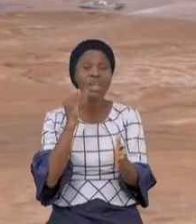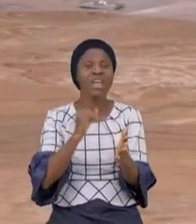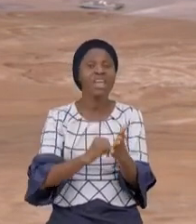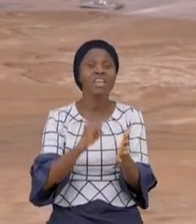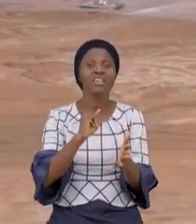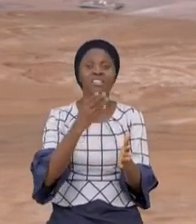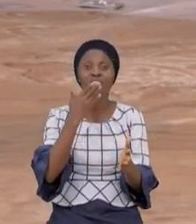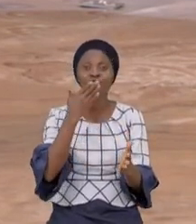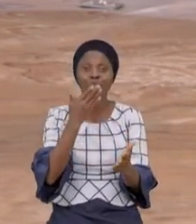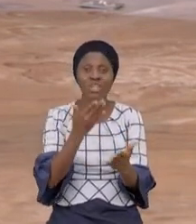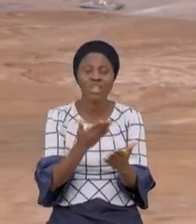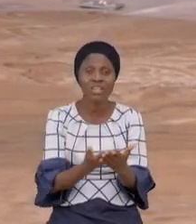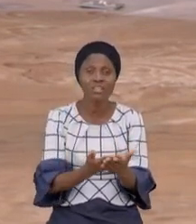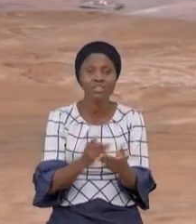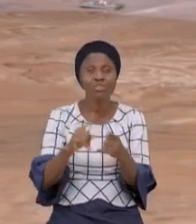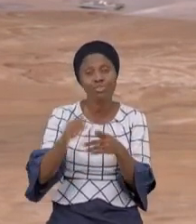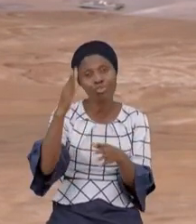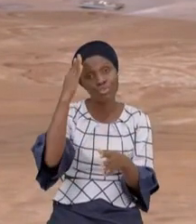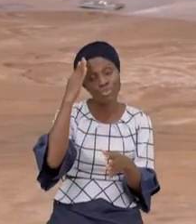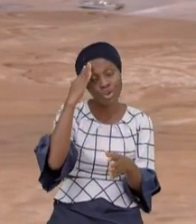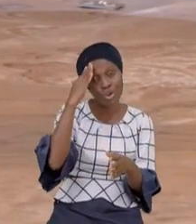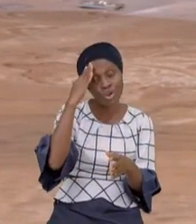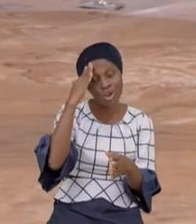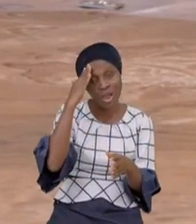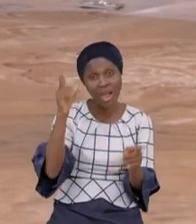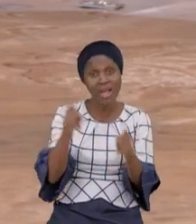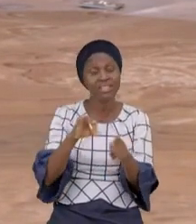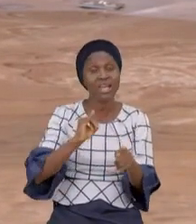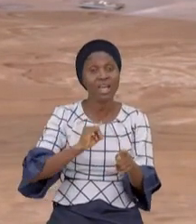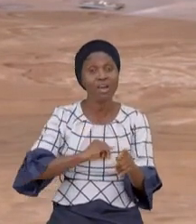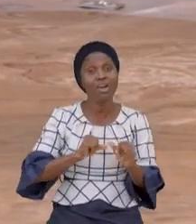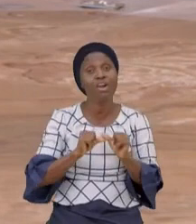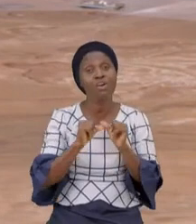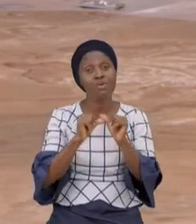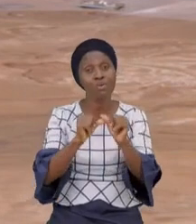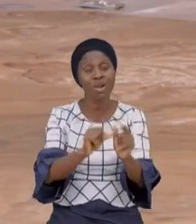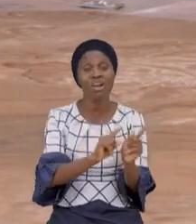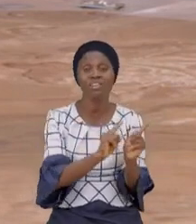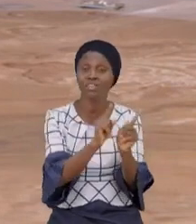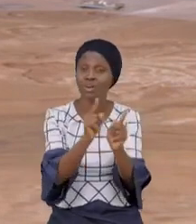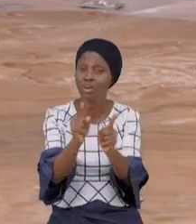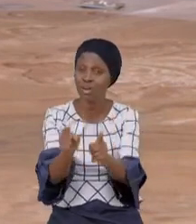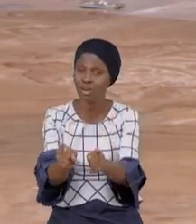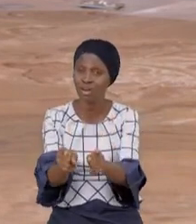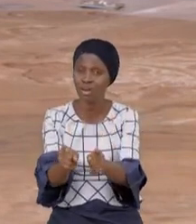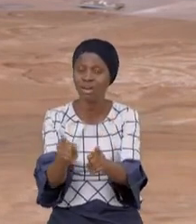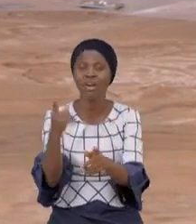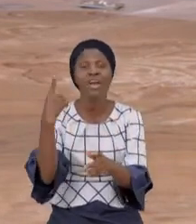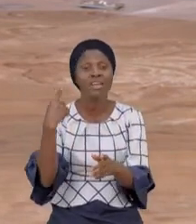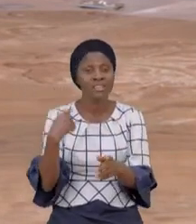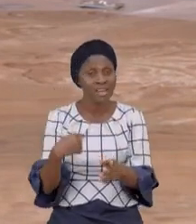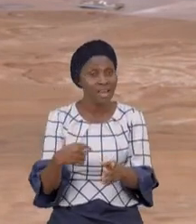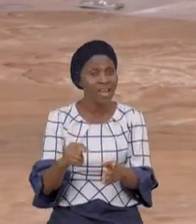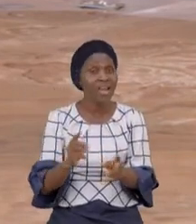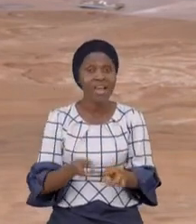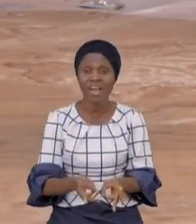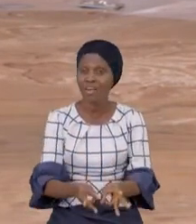Litum. It is sweet to know as I onward go,